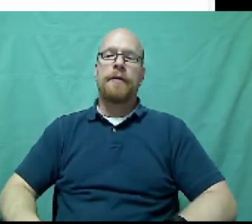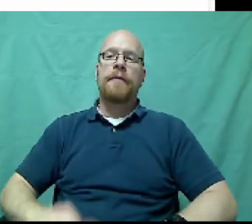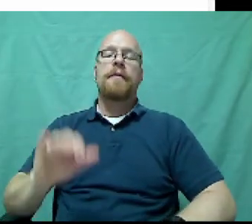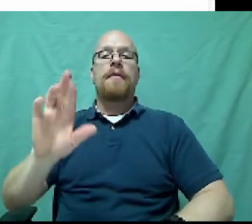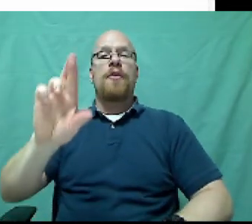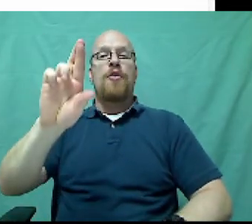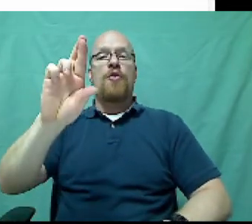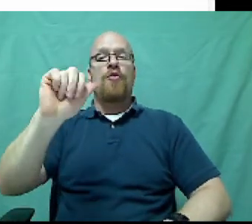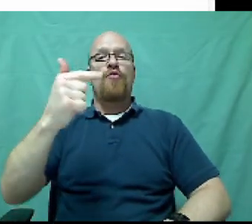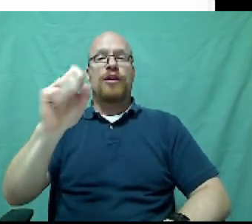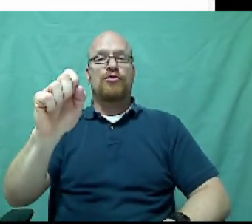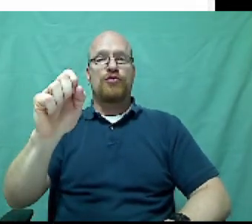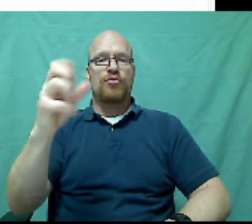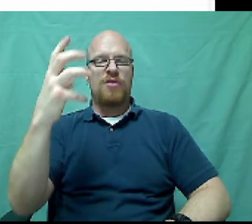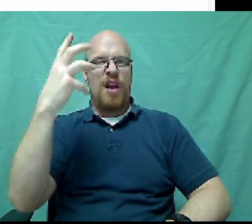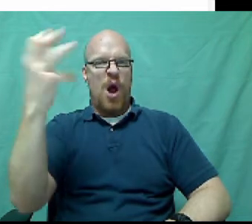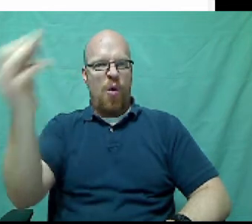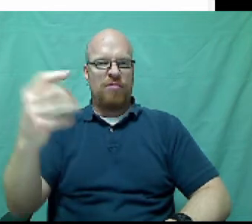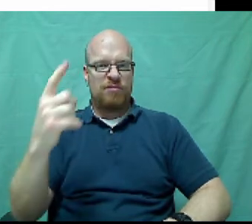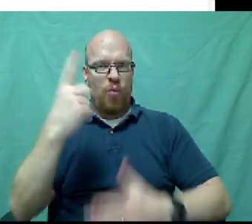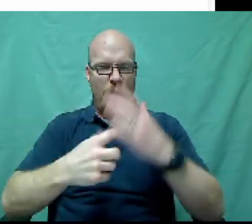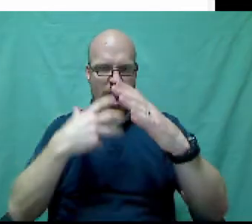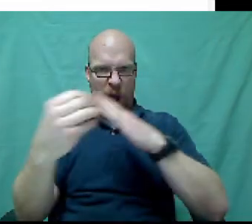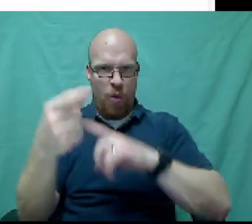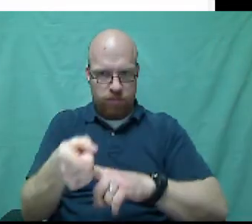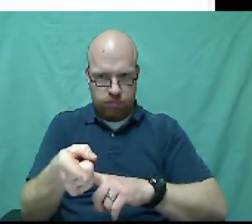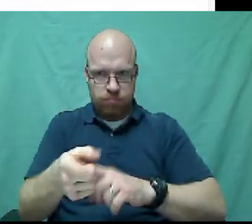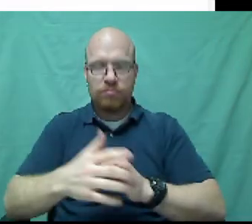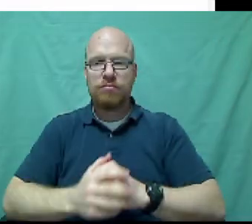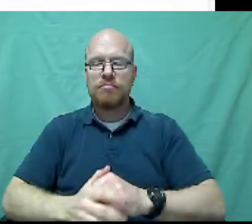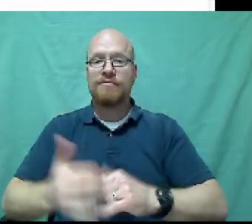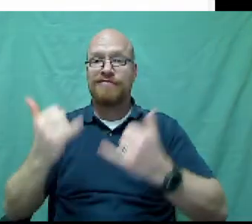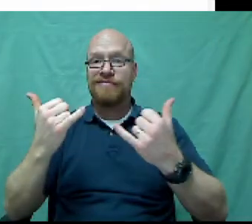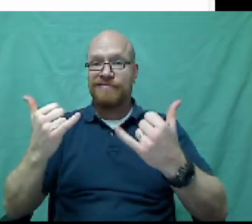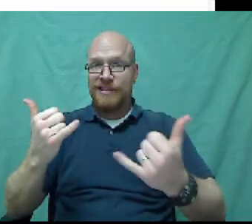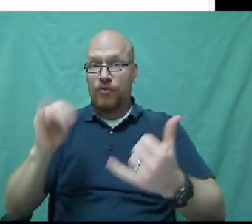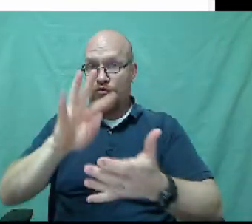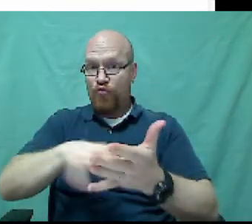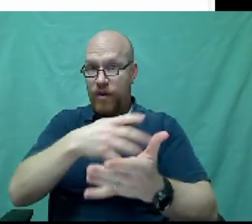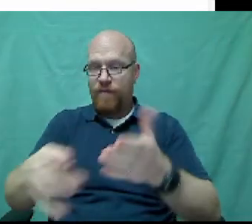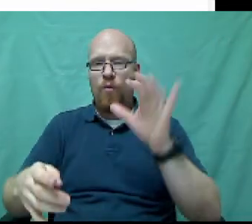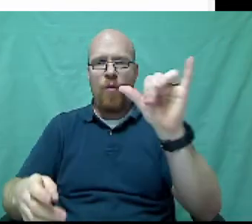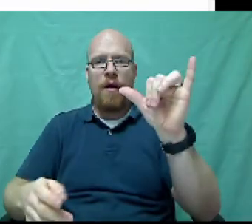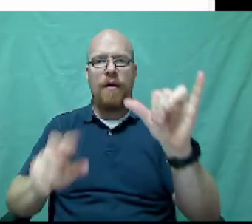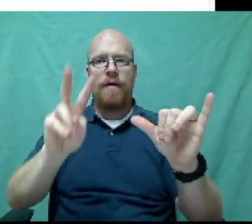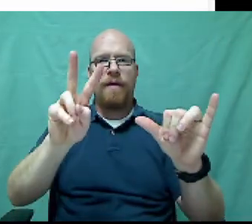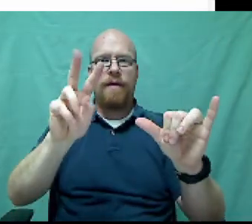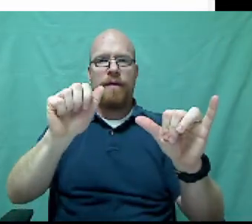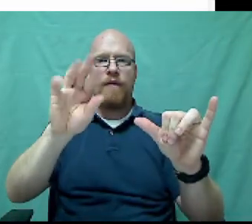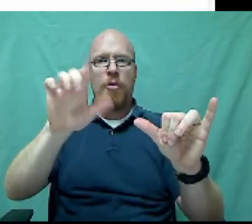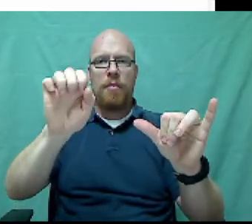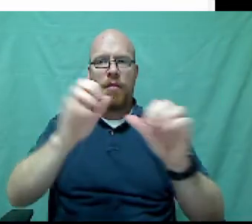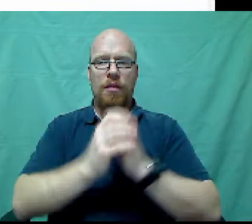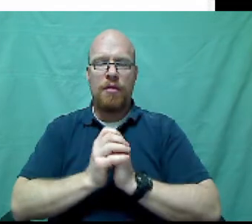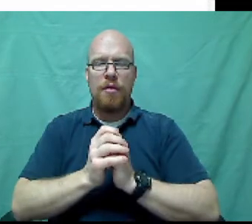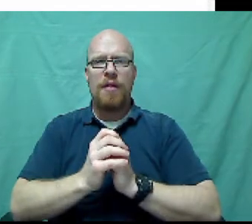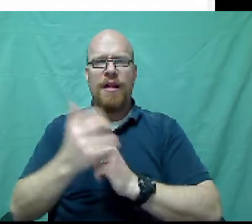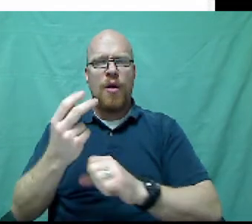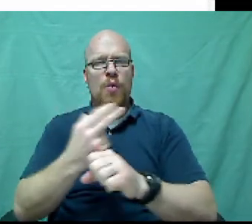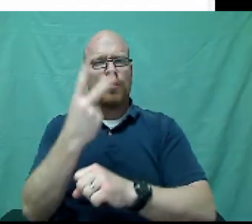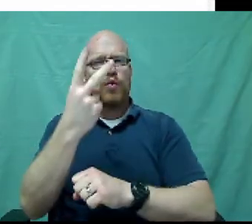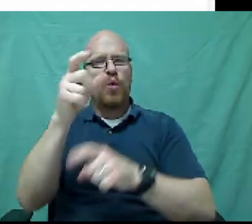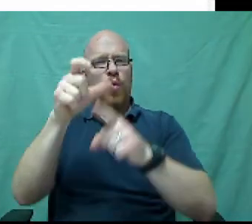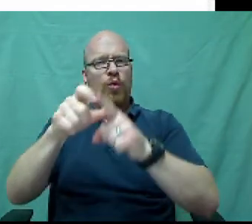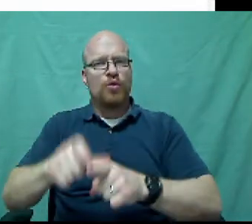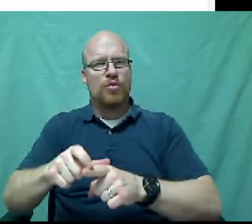it can be other variables as well. But right now, x is our independent. And now range is y, our output, our